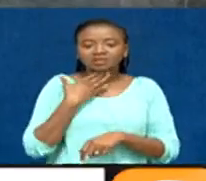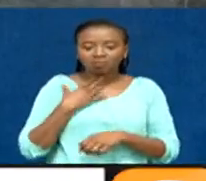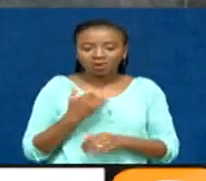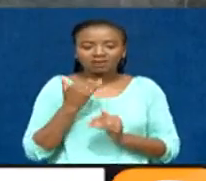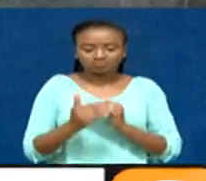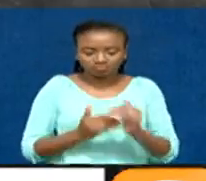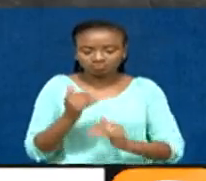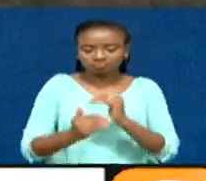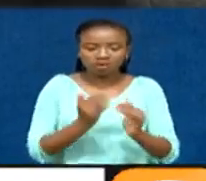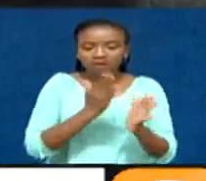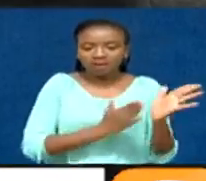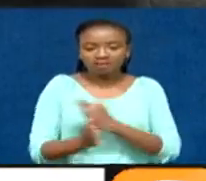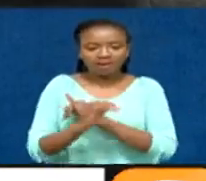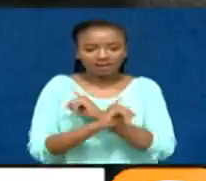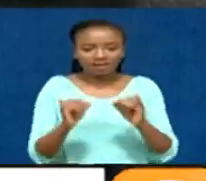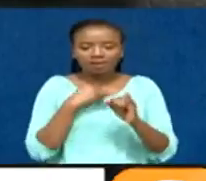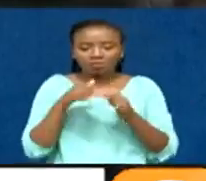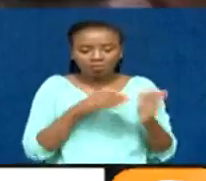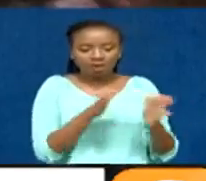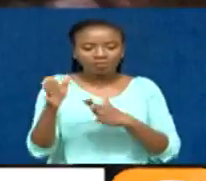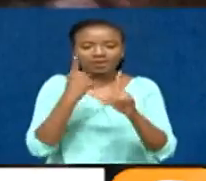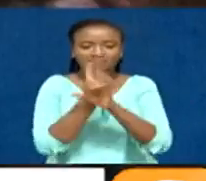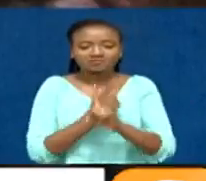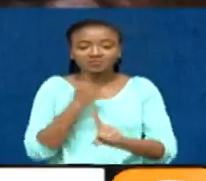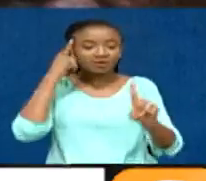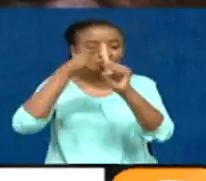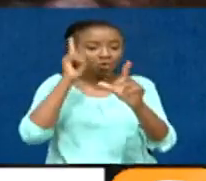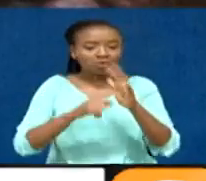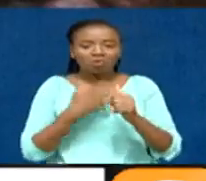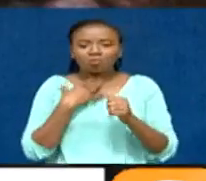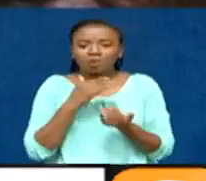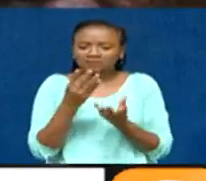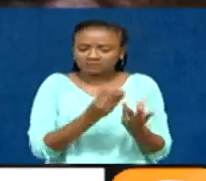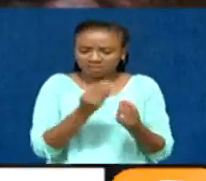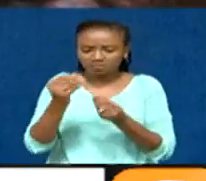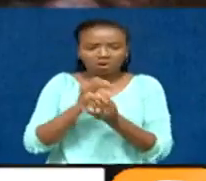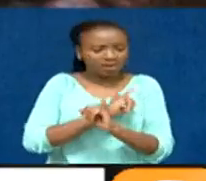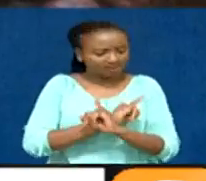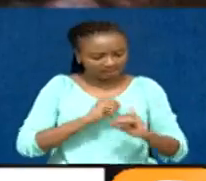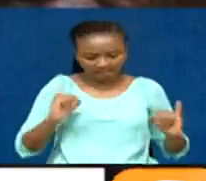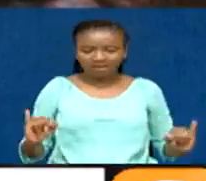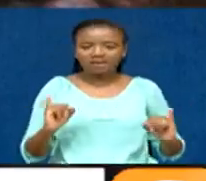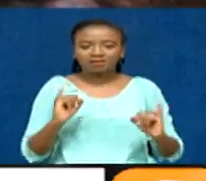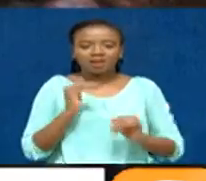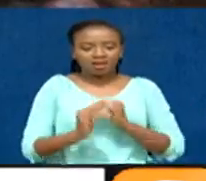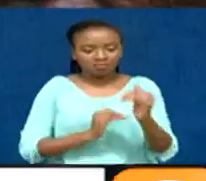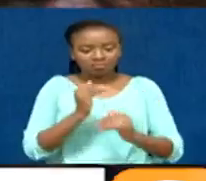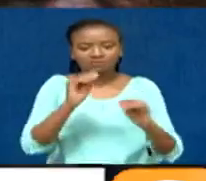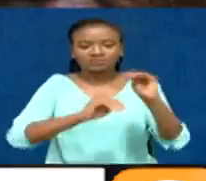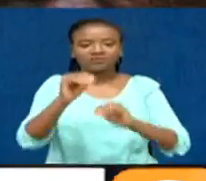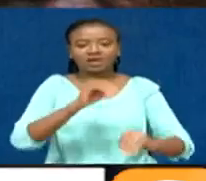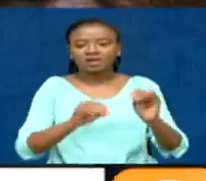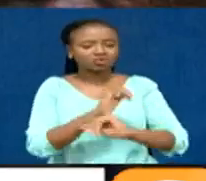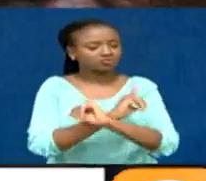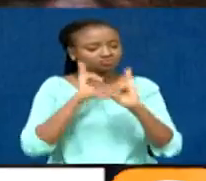in planning and putting in place measures and mechanisms to ensure a simple, accurate, verifiable, secure,